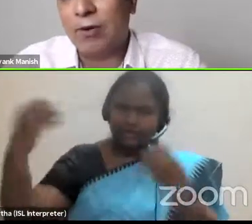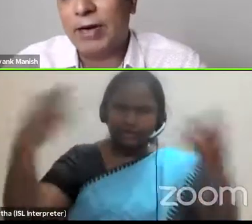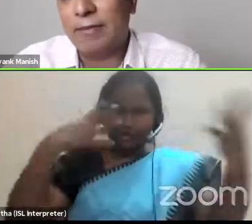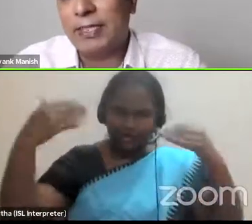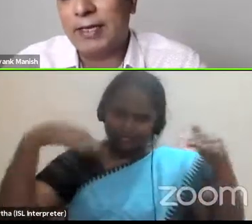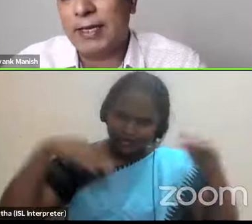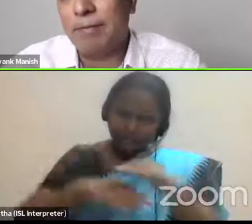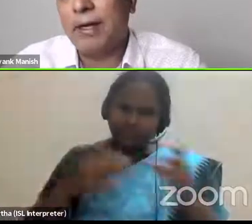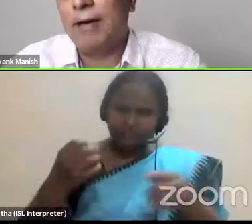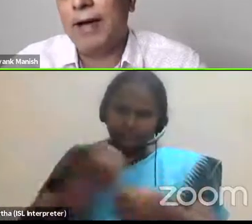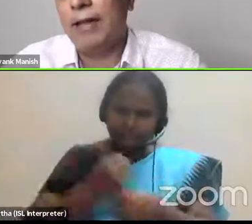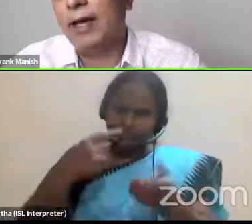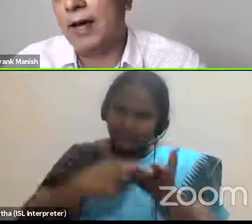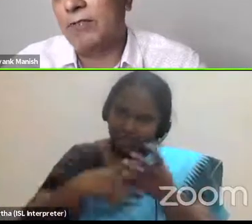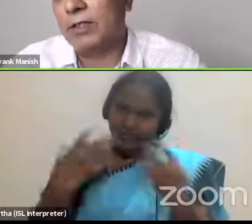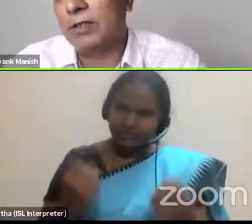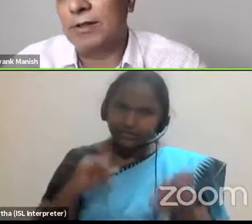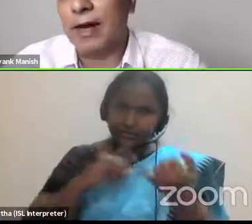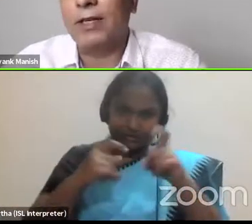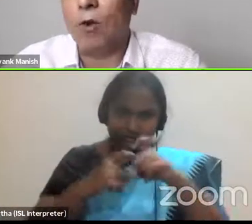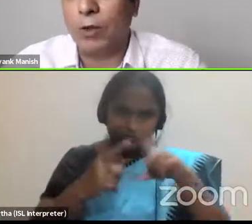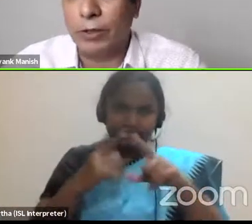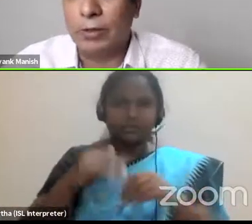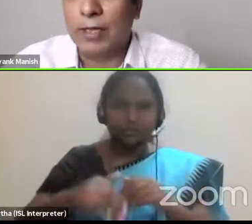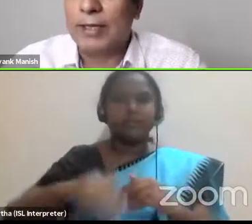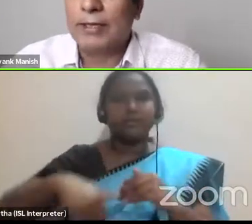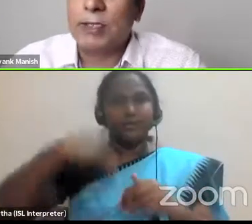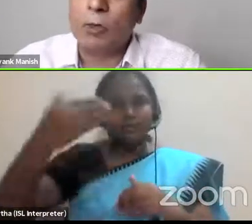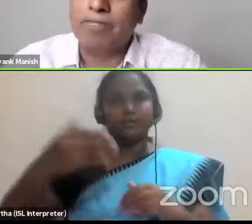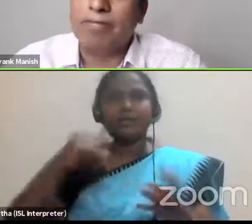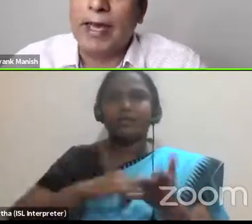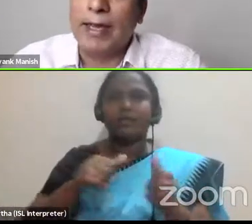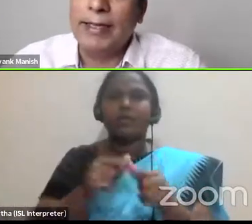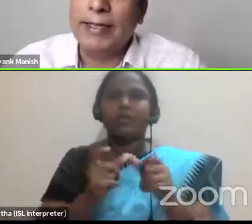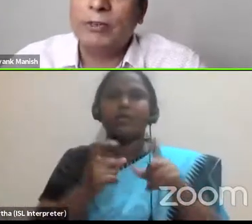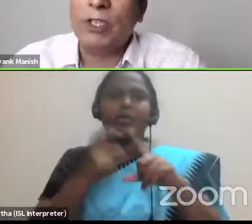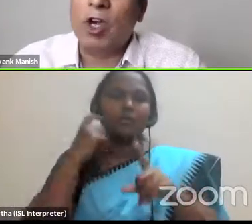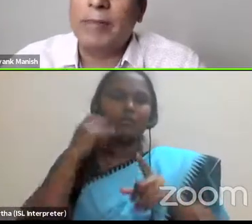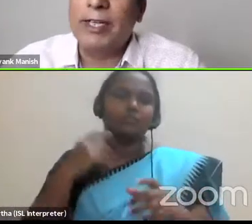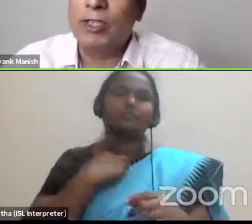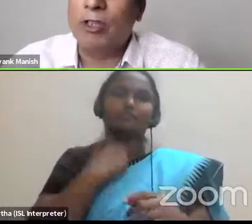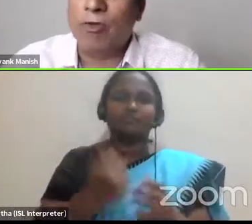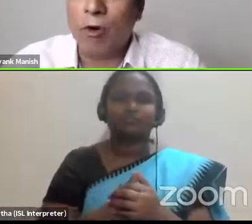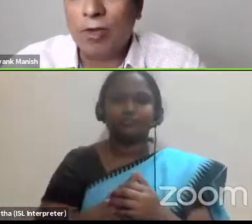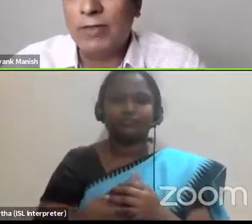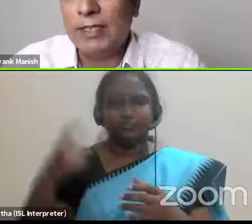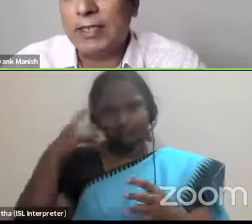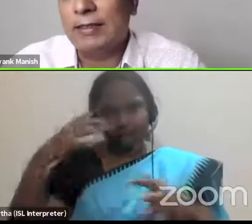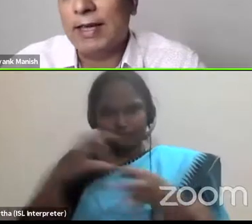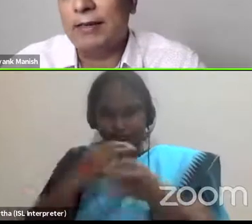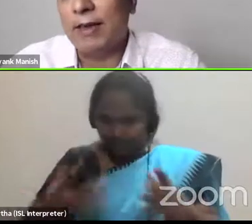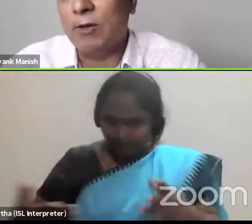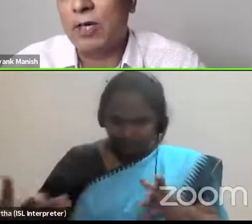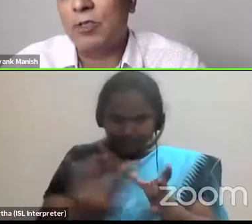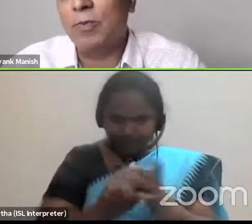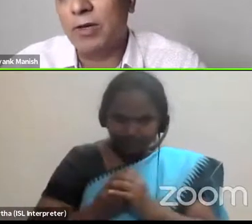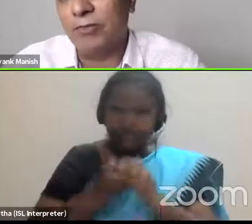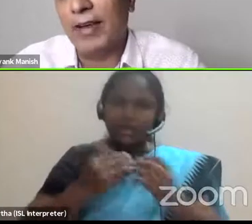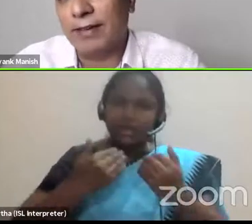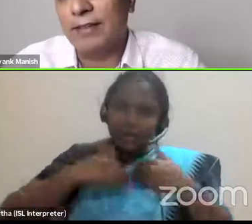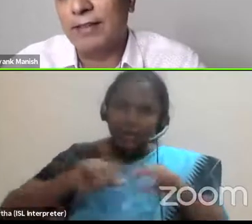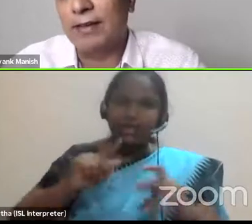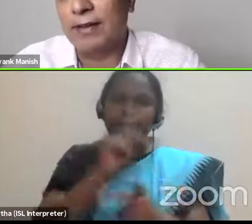inside the hologram setup, and thereafter the right audio. So I think it was a combination of all of these that allowed